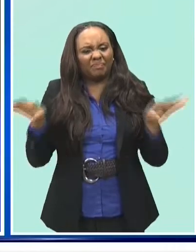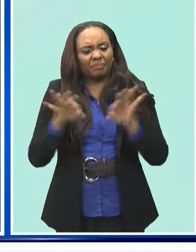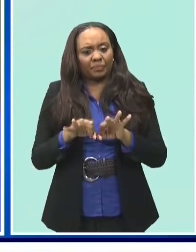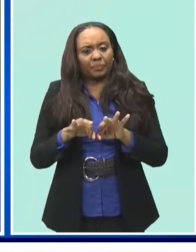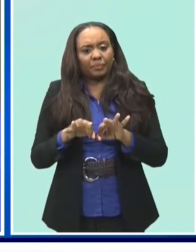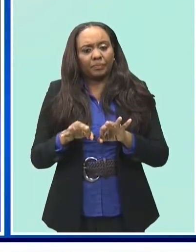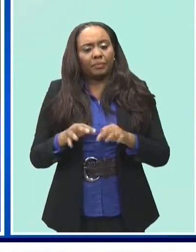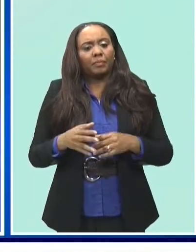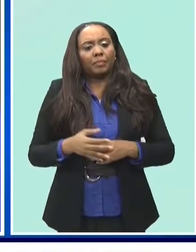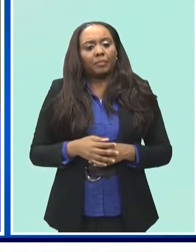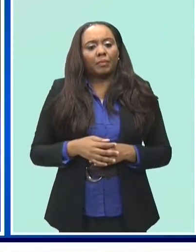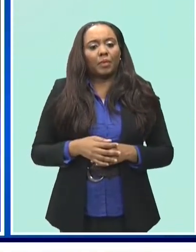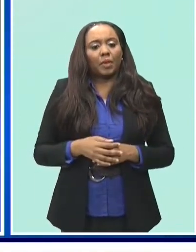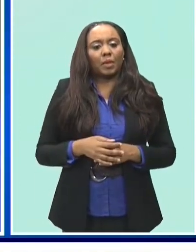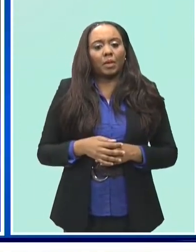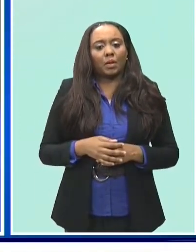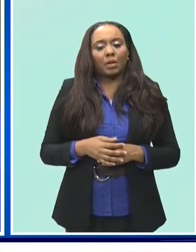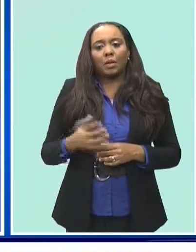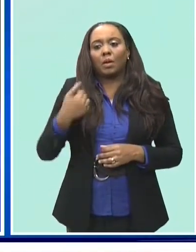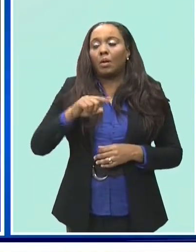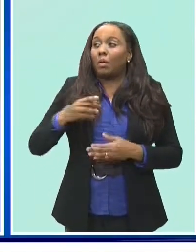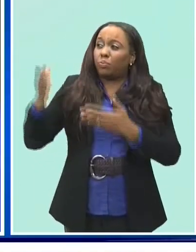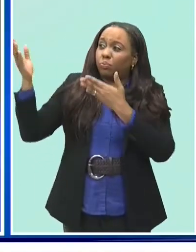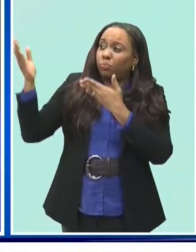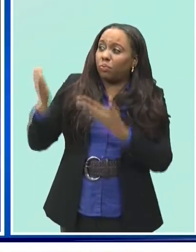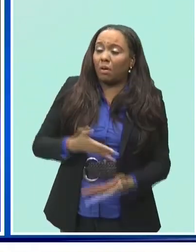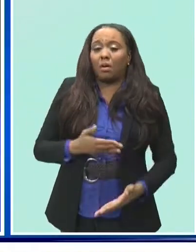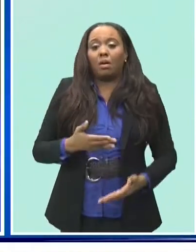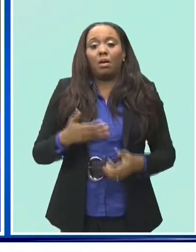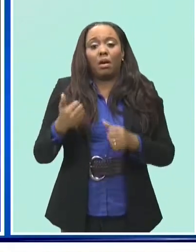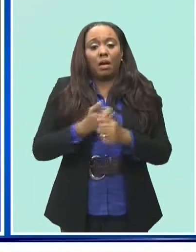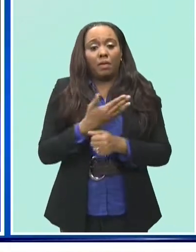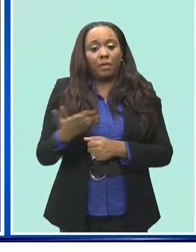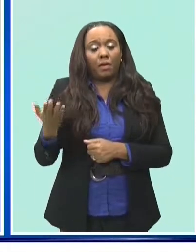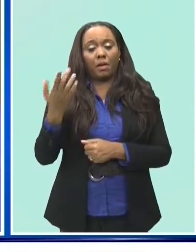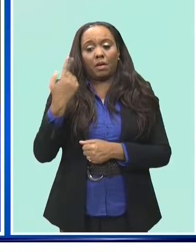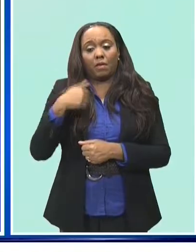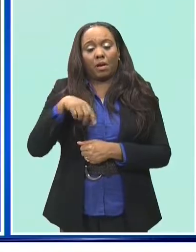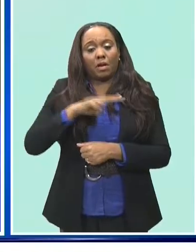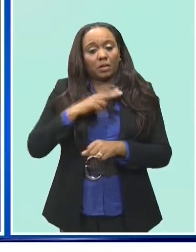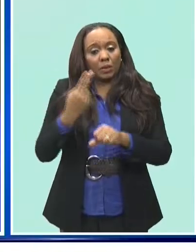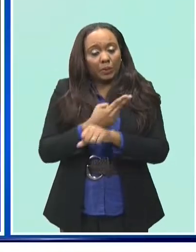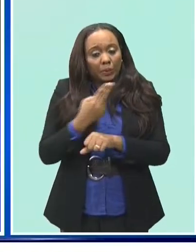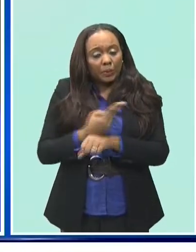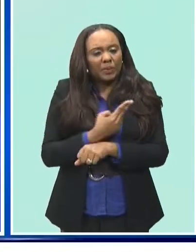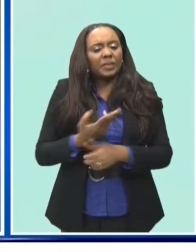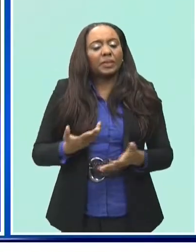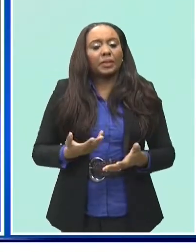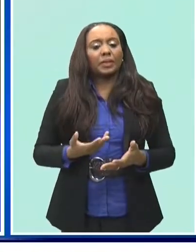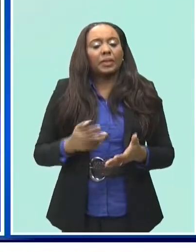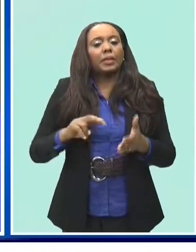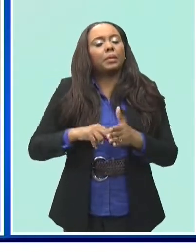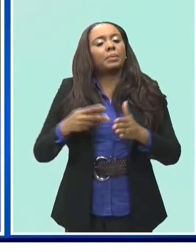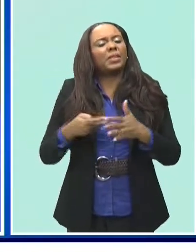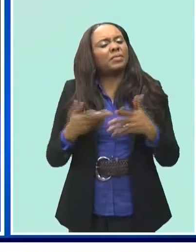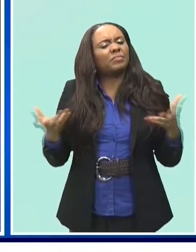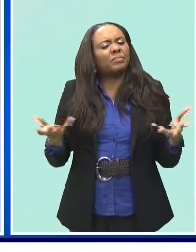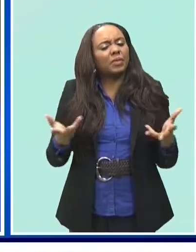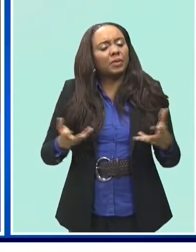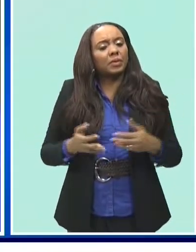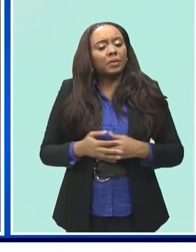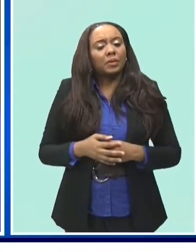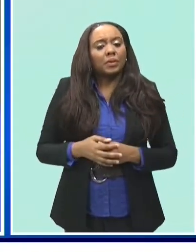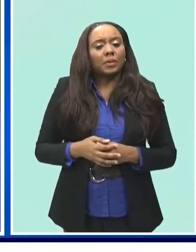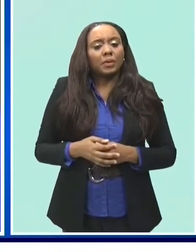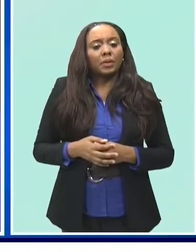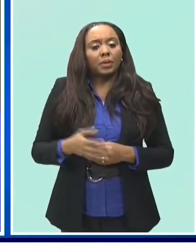and regrettably import everything that we consume. In that context, my friends, therefore, I